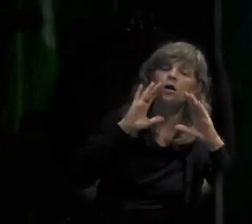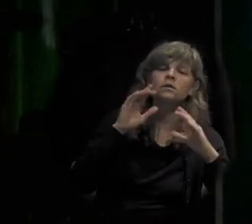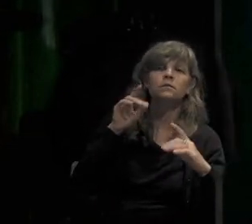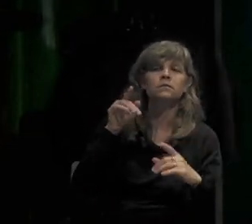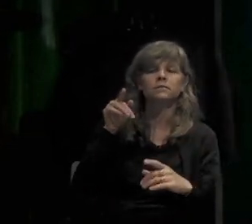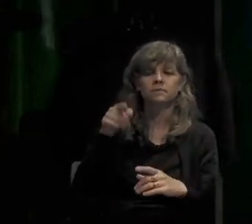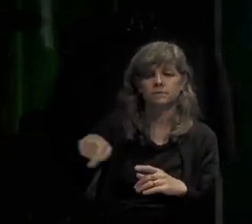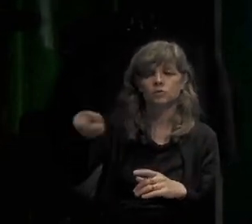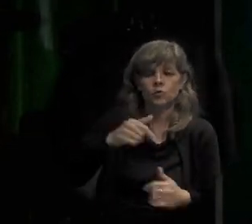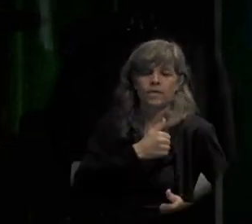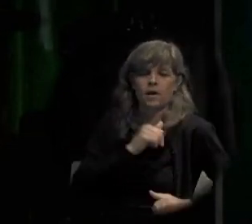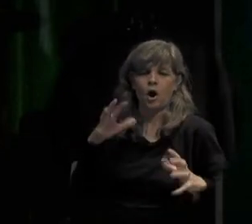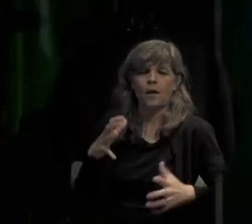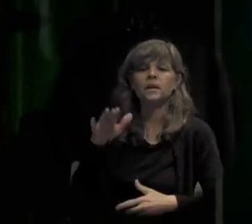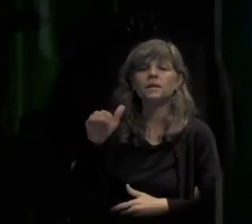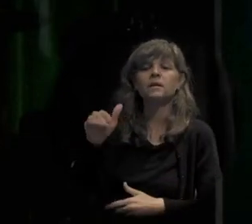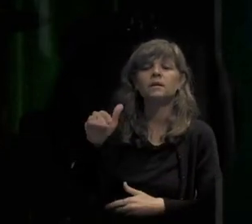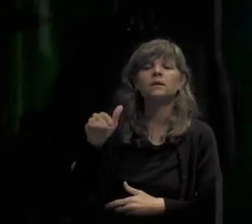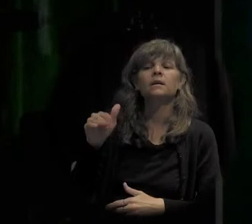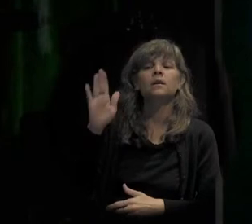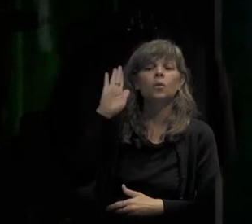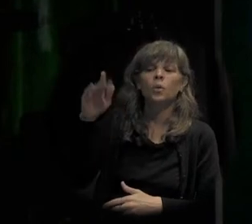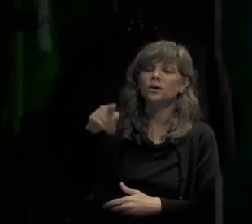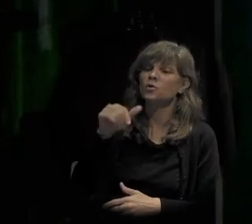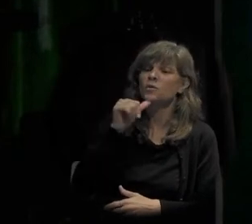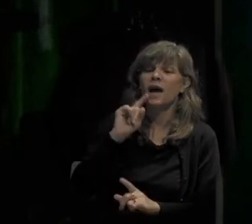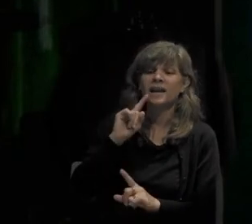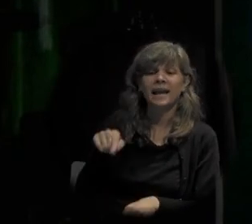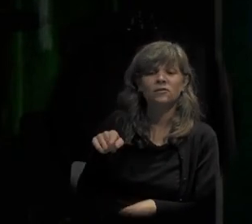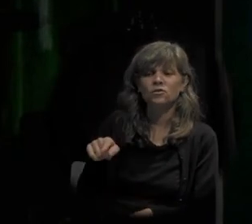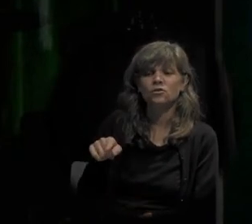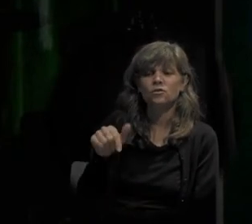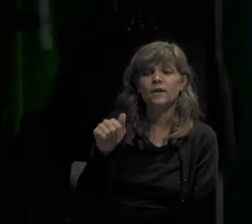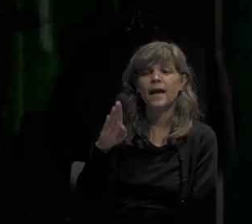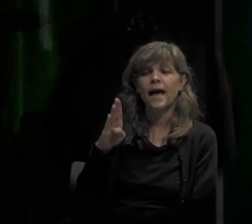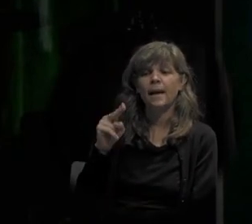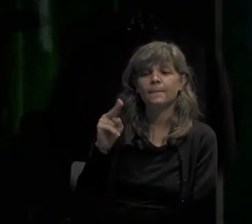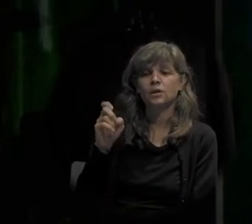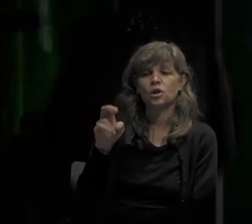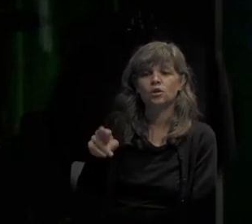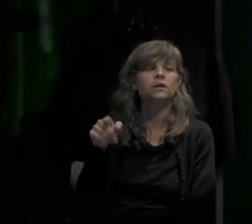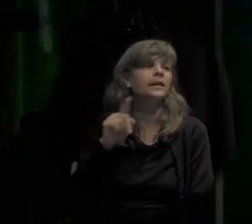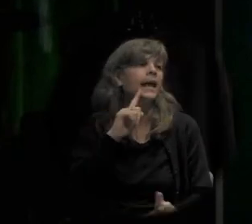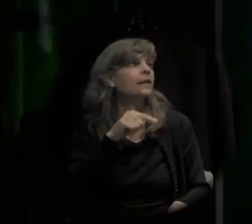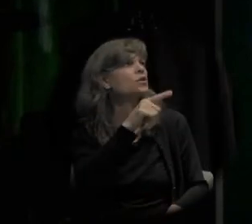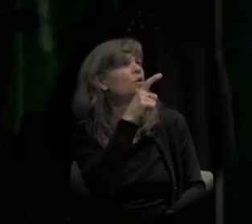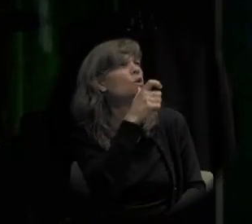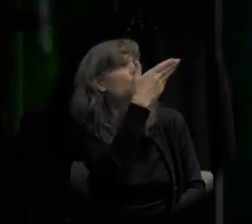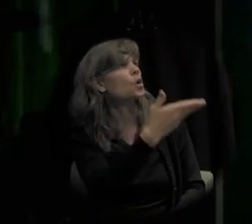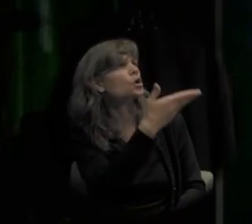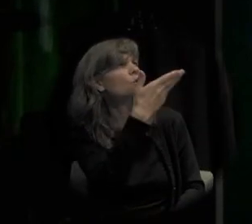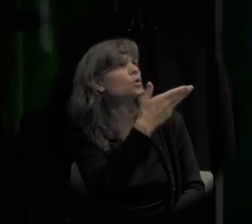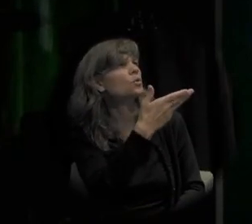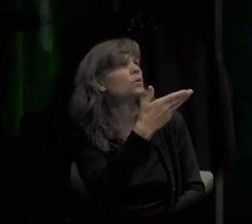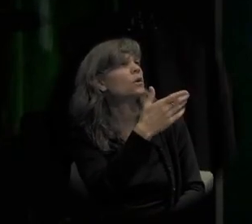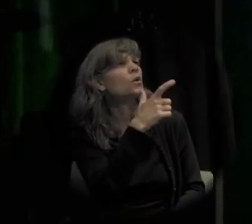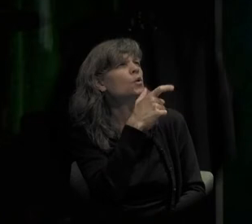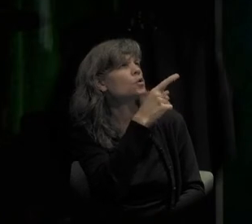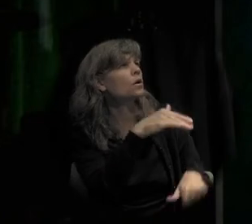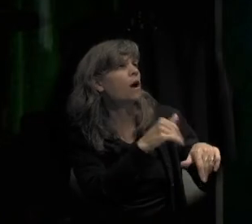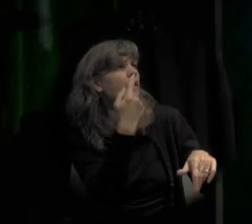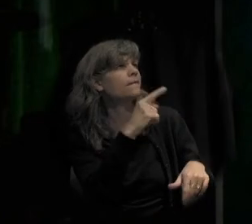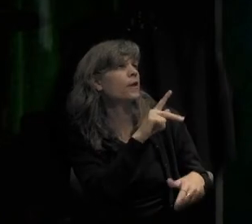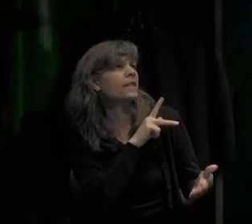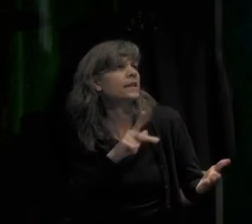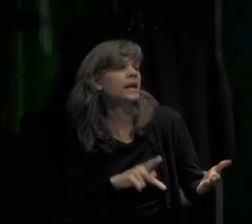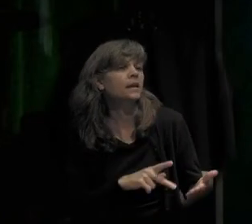son of Ner, saying, will you not answer, Abner? Then Abner answered, who are you who calls to the king? David